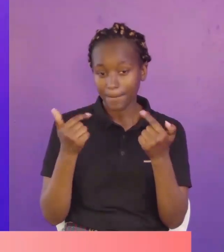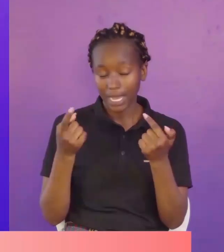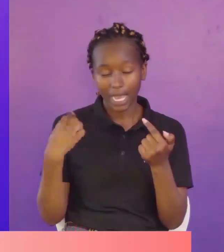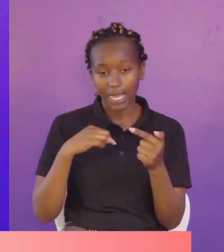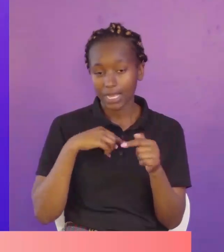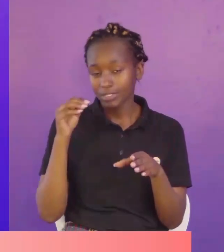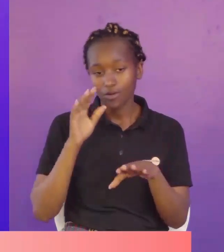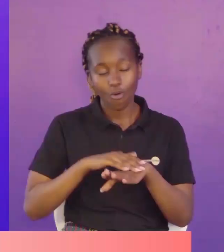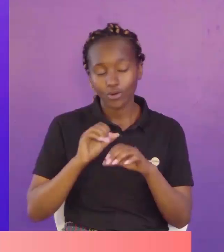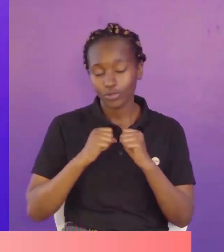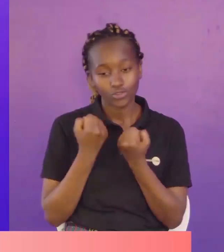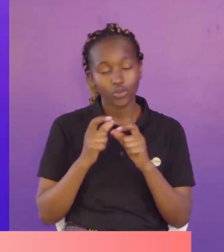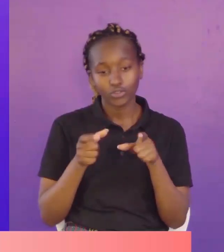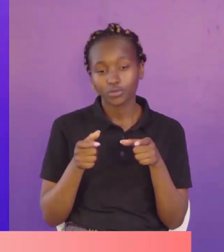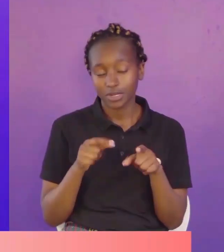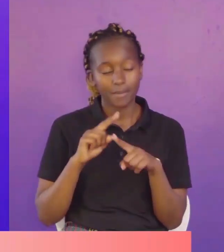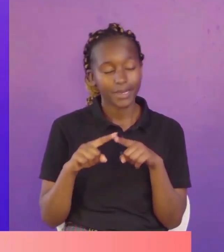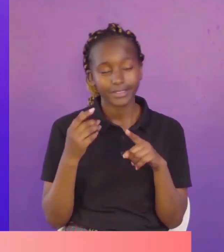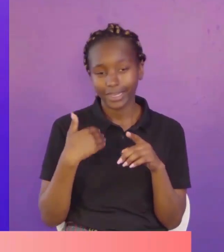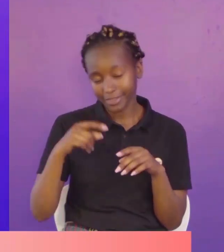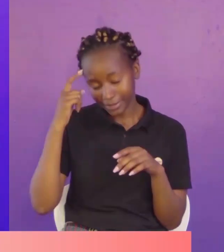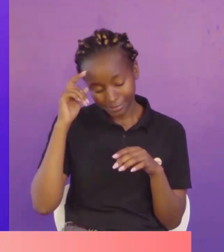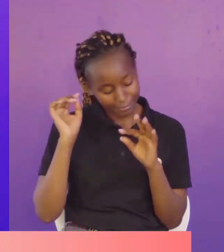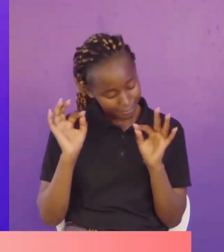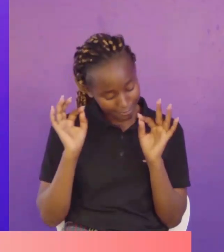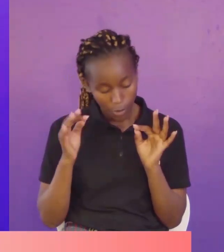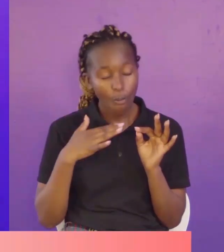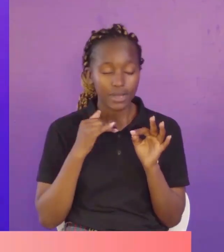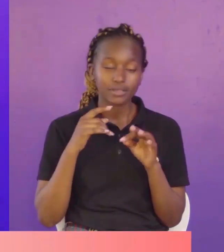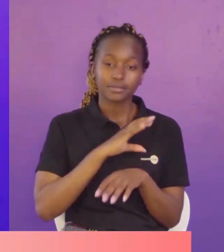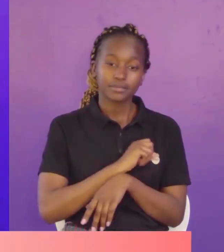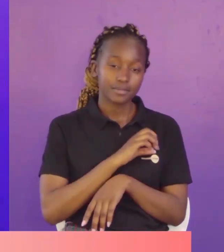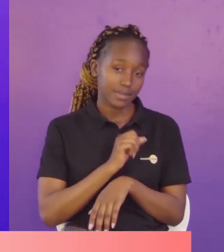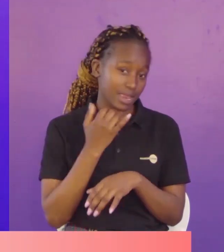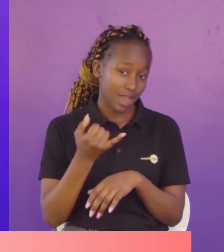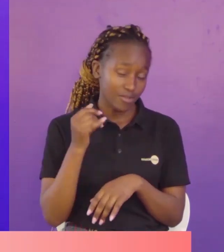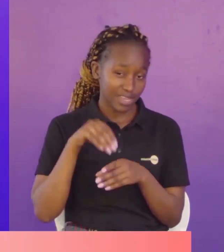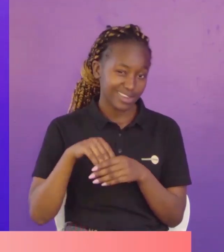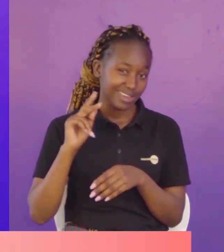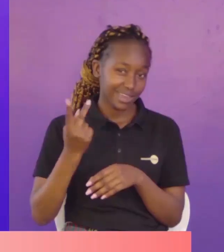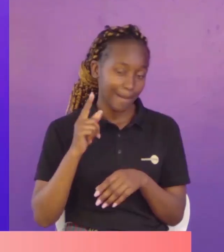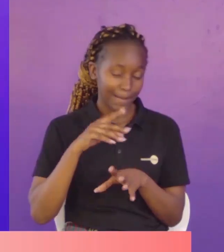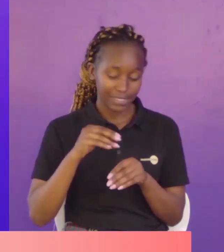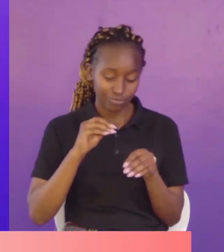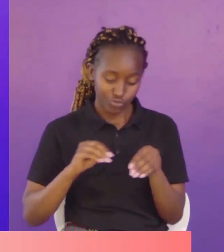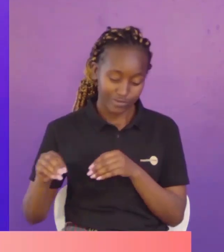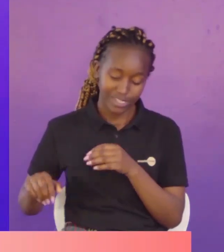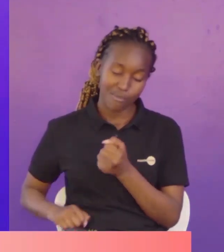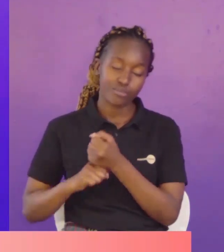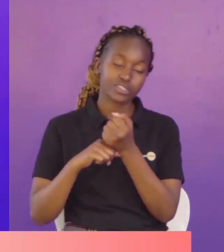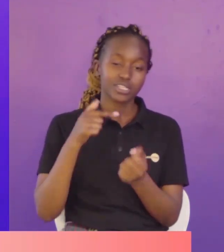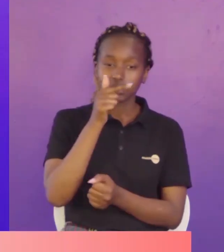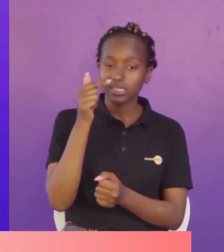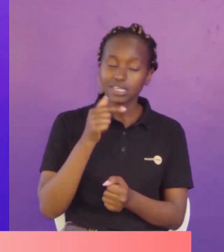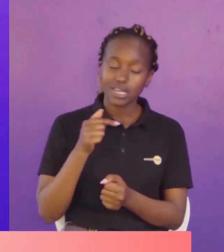according to me, now that Kenya is gone, kienda nyumbani unaenda na jirani yako. So twende tu na jirani.